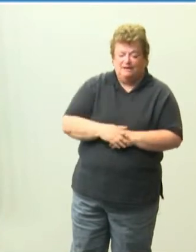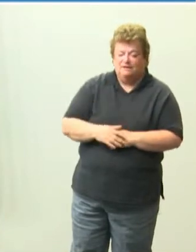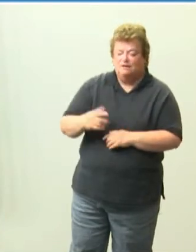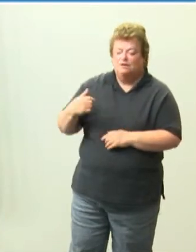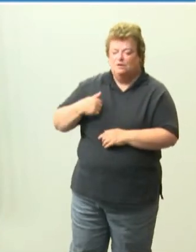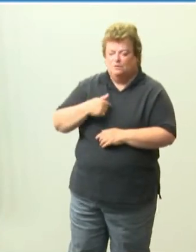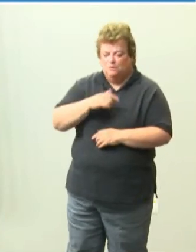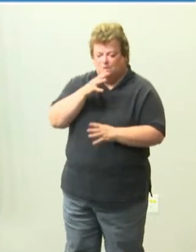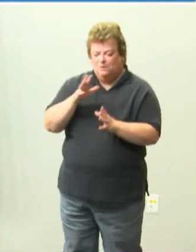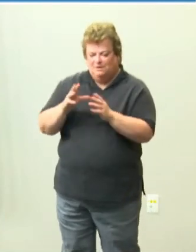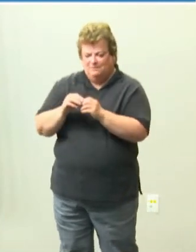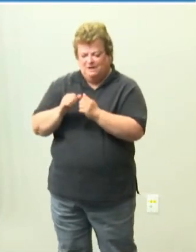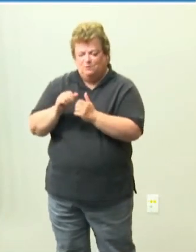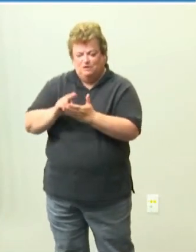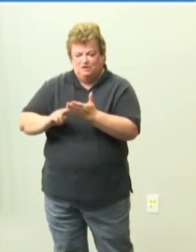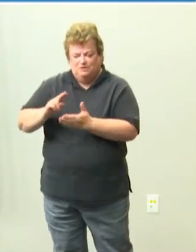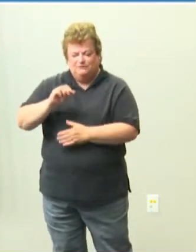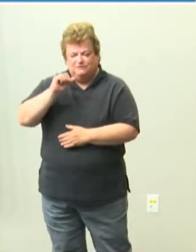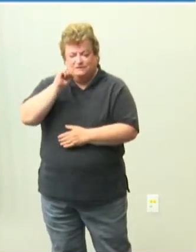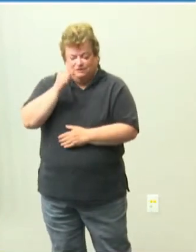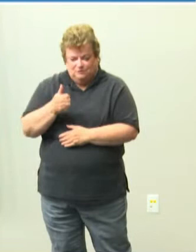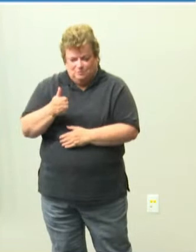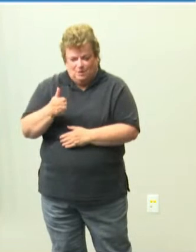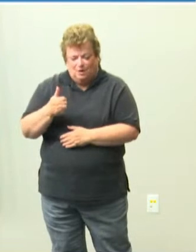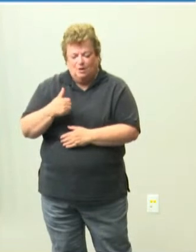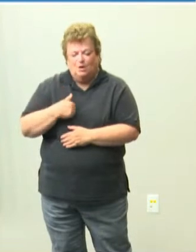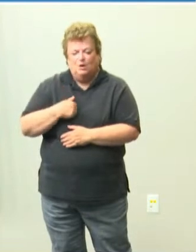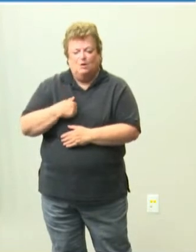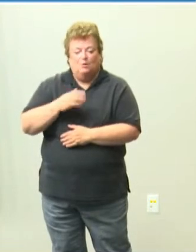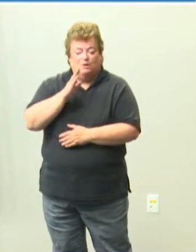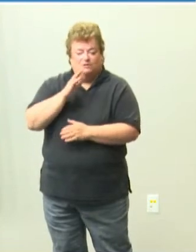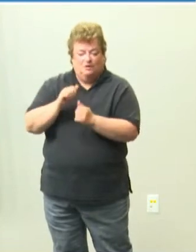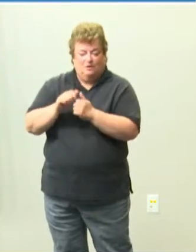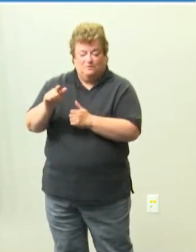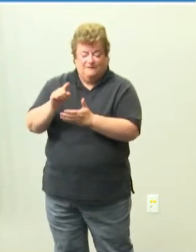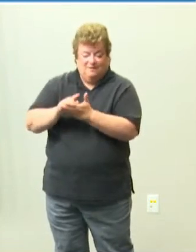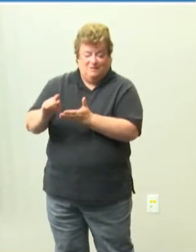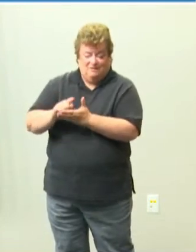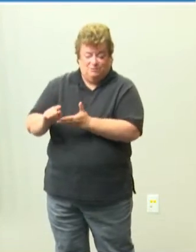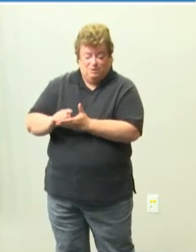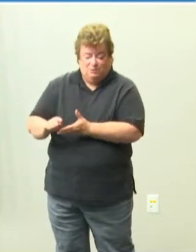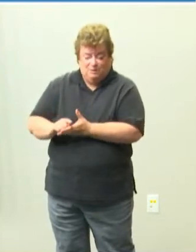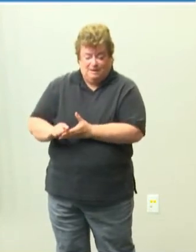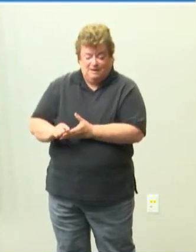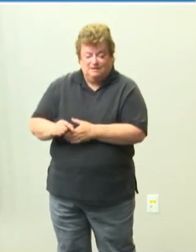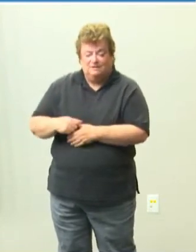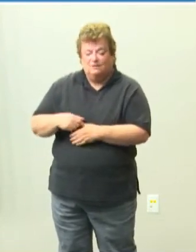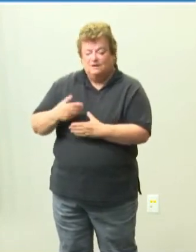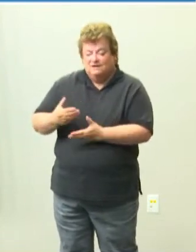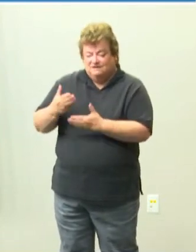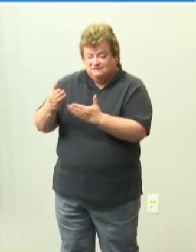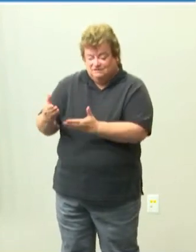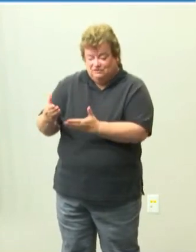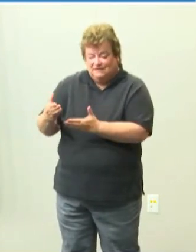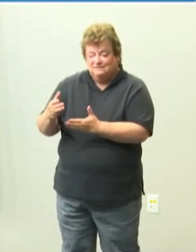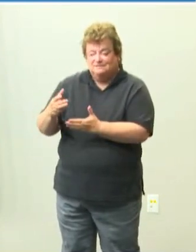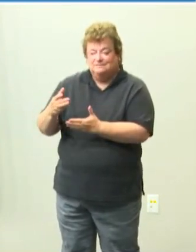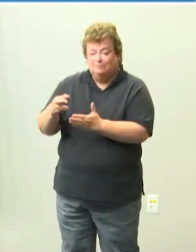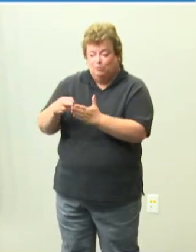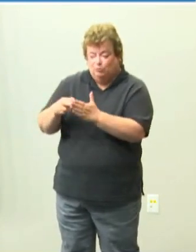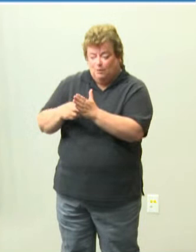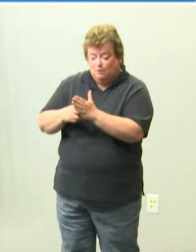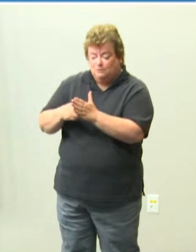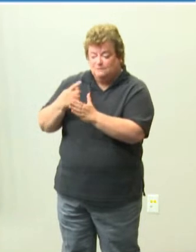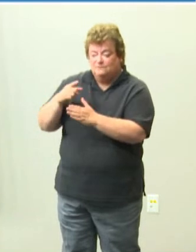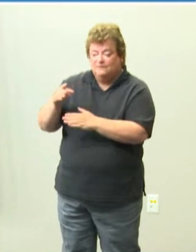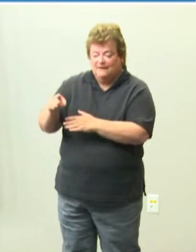university tomorrow. We talk with them on a weekly basis, and we adjust protocols just like we gave them guidance